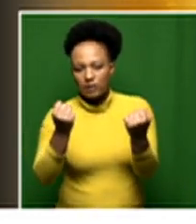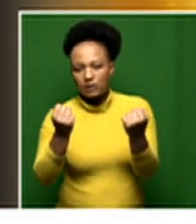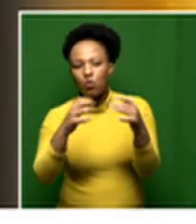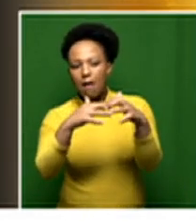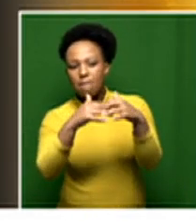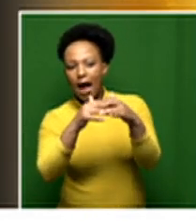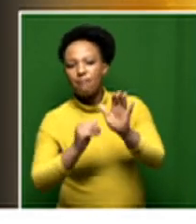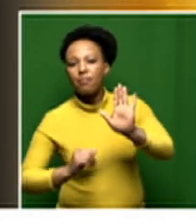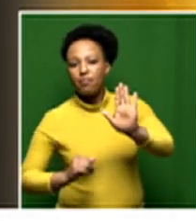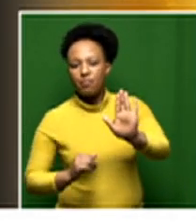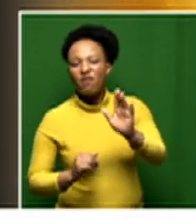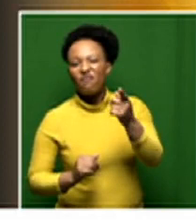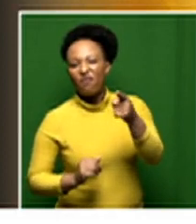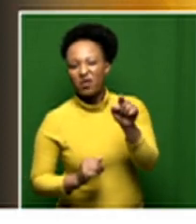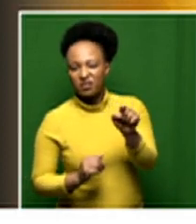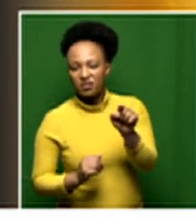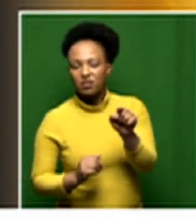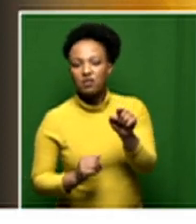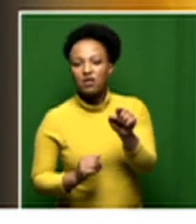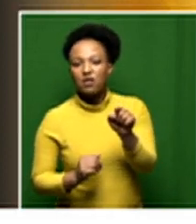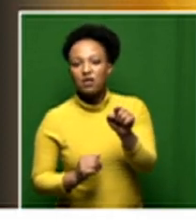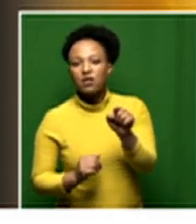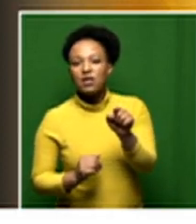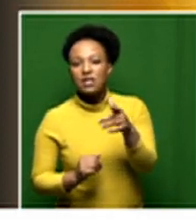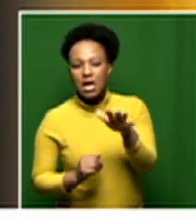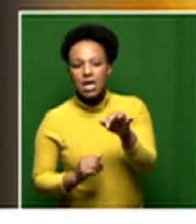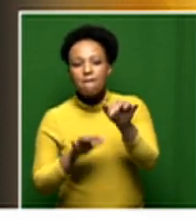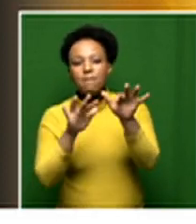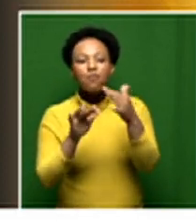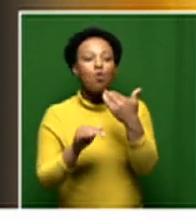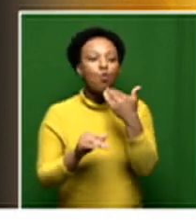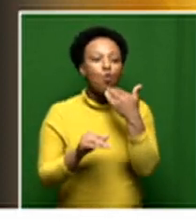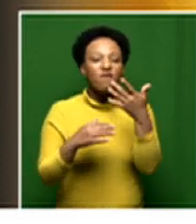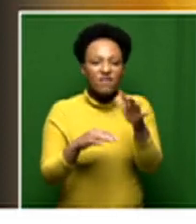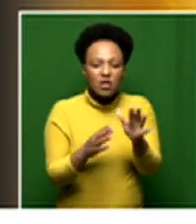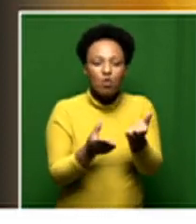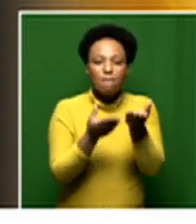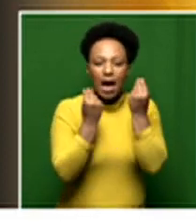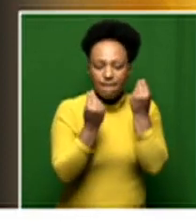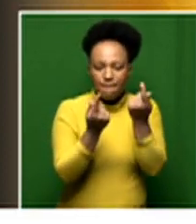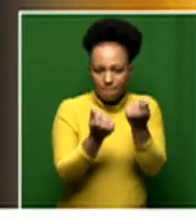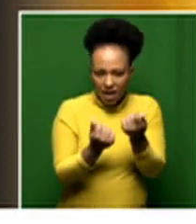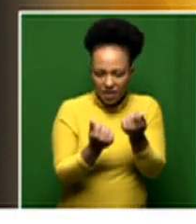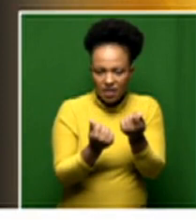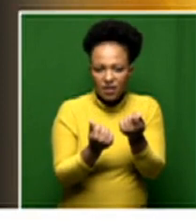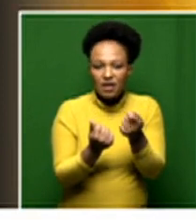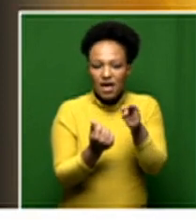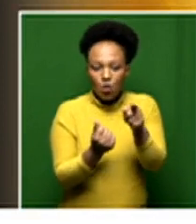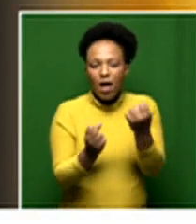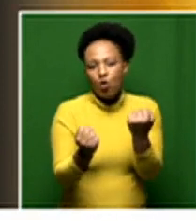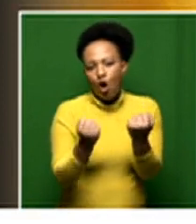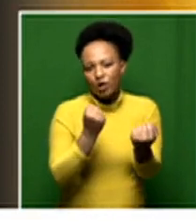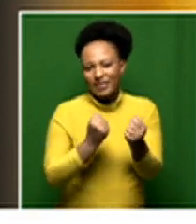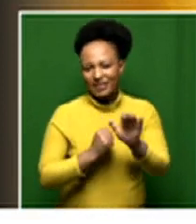it. And it sues the people who received the money, and it gets this tribunal, which is a form of a